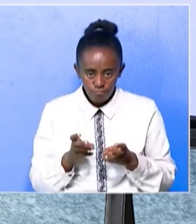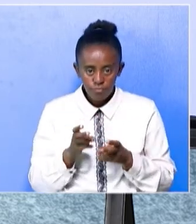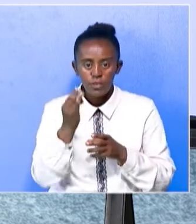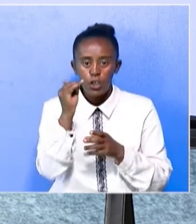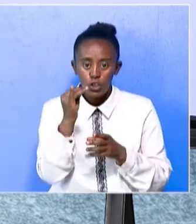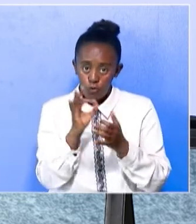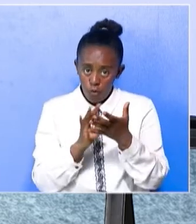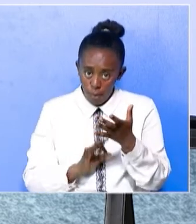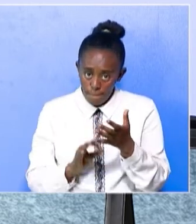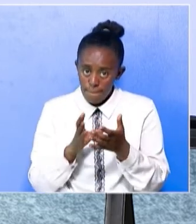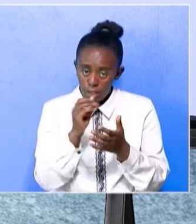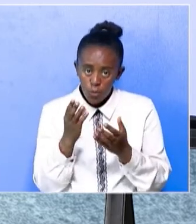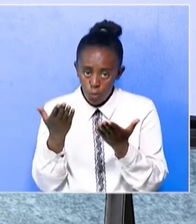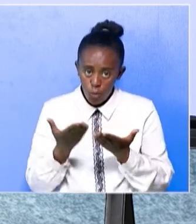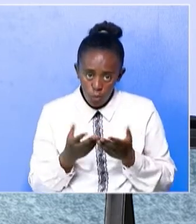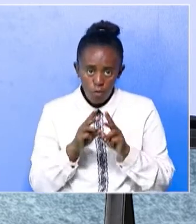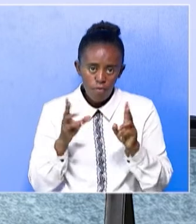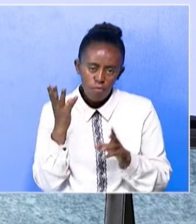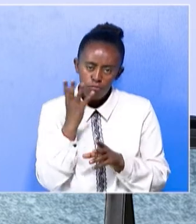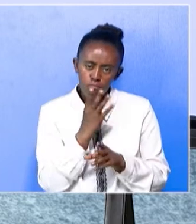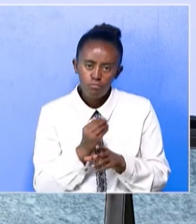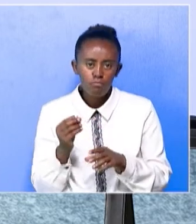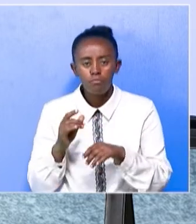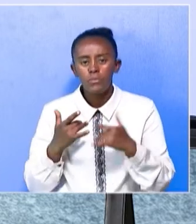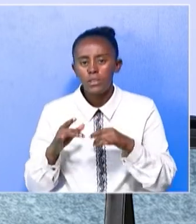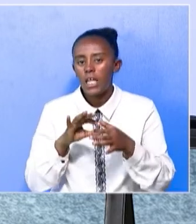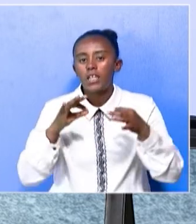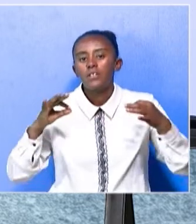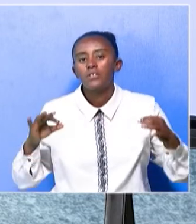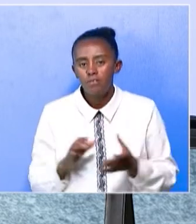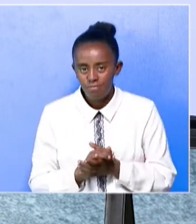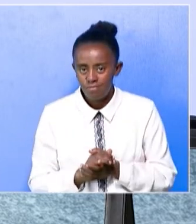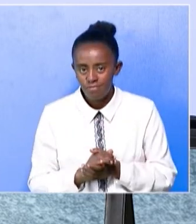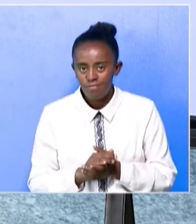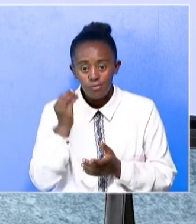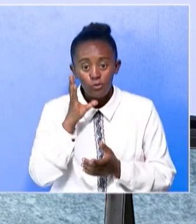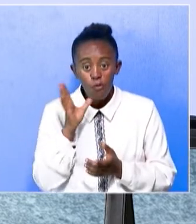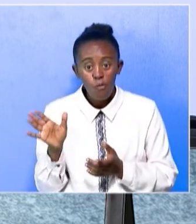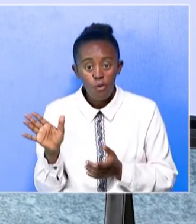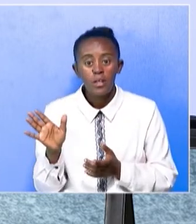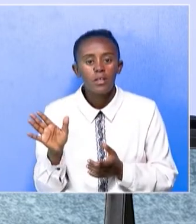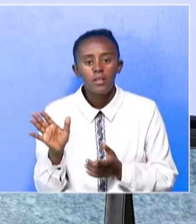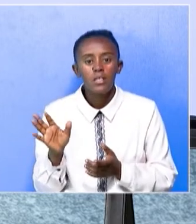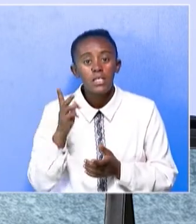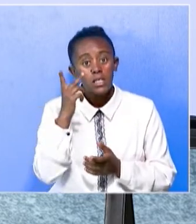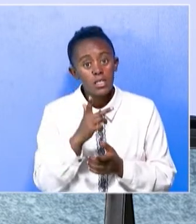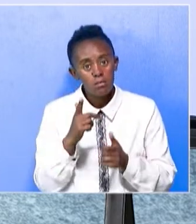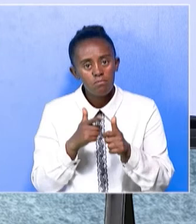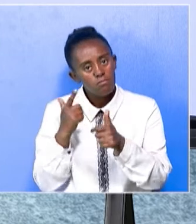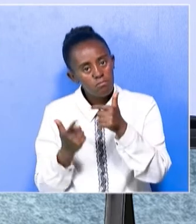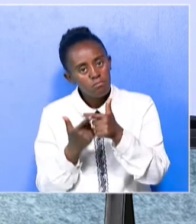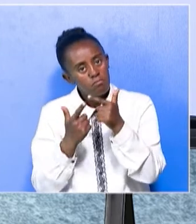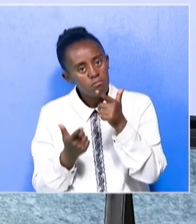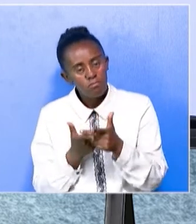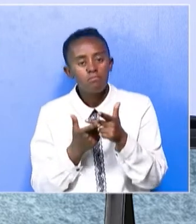form, and you are welcome to make a very beautiful and sensitive sentences. So don't forget those 3 important issues